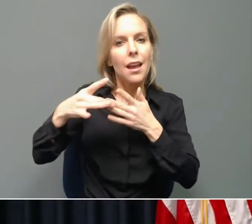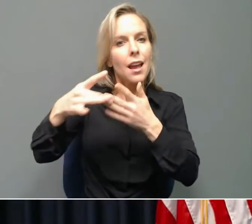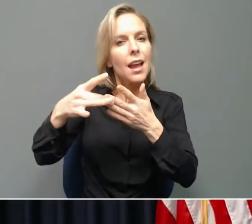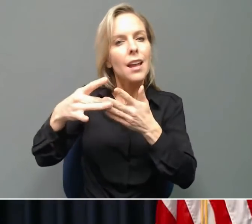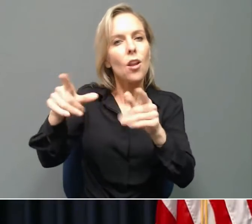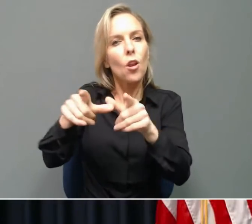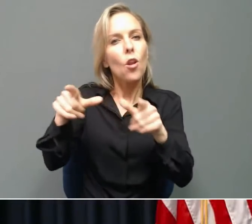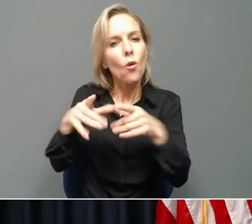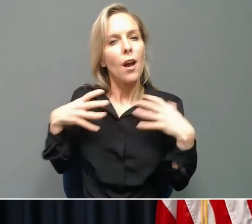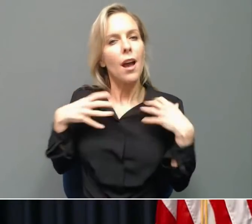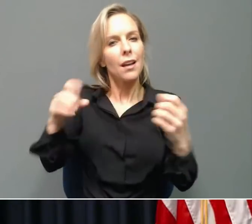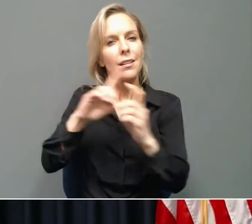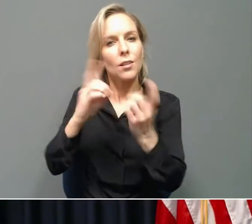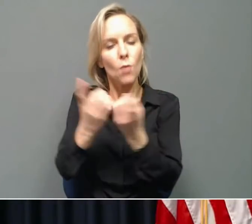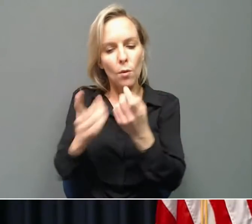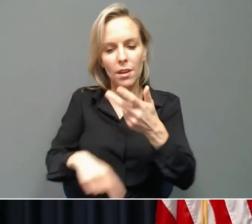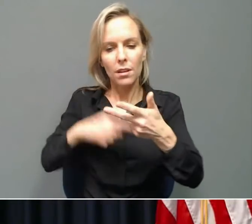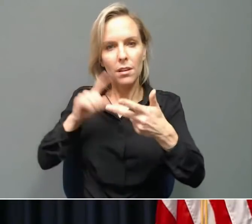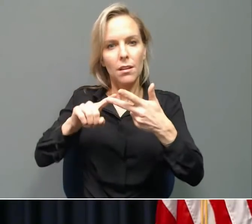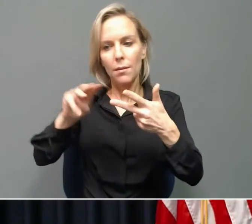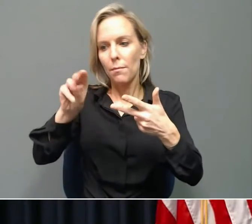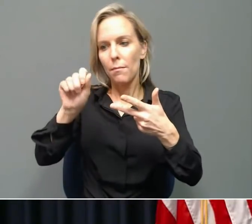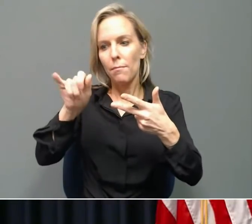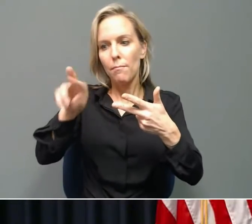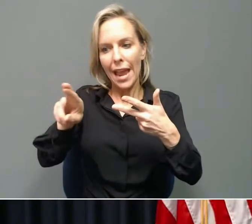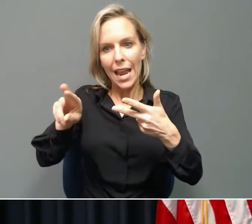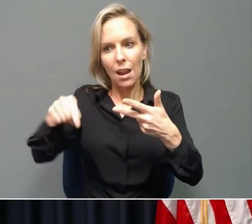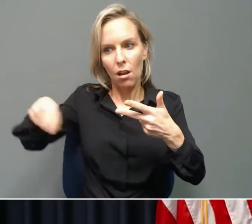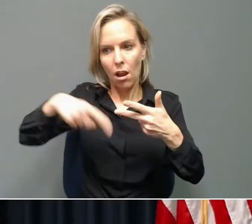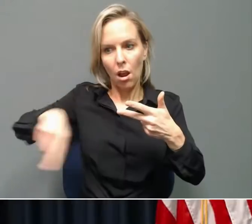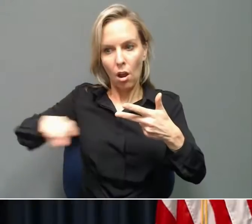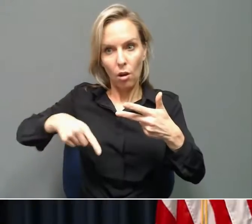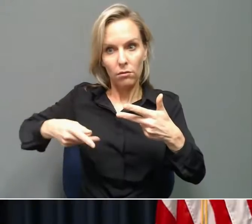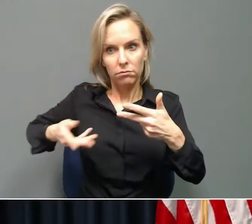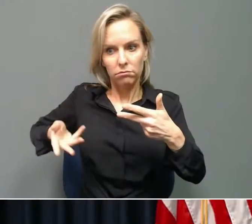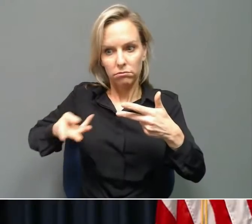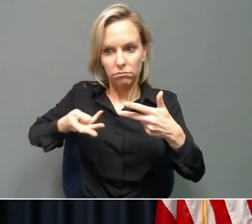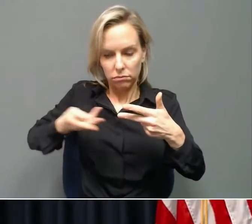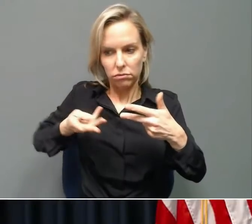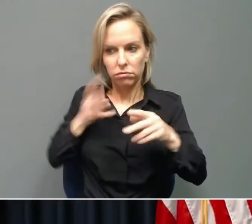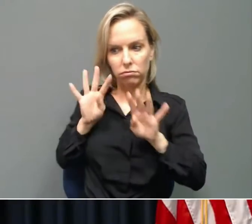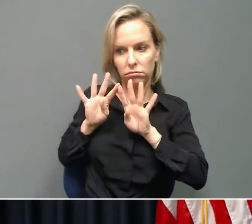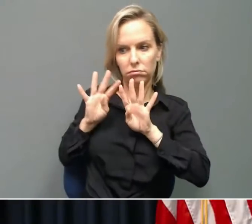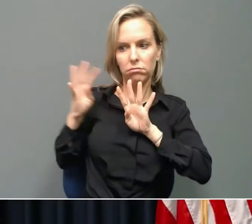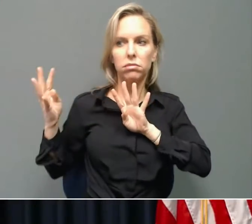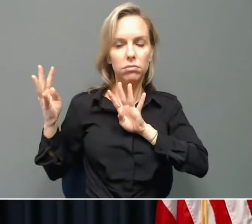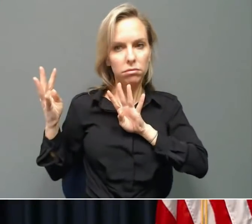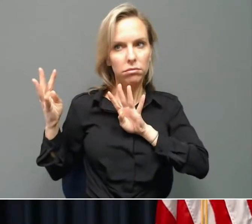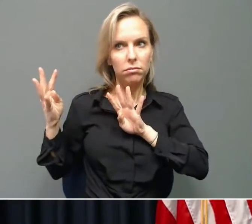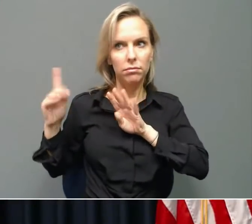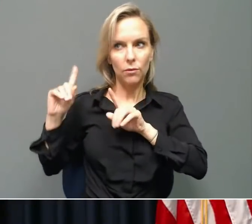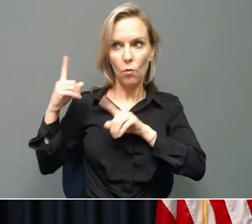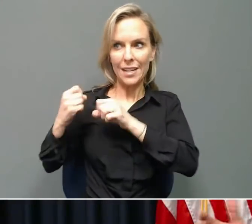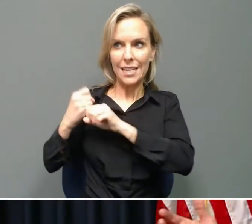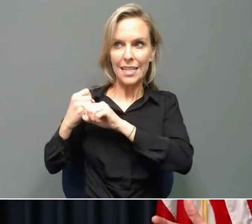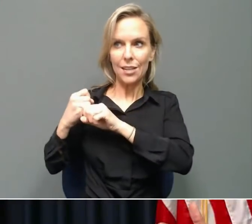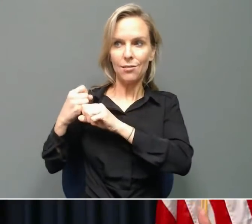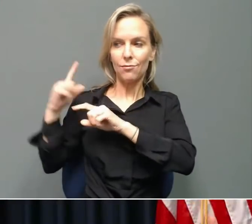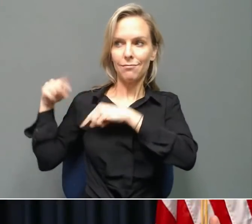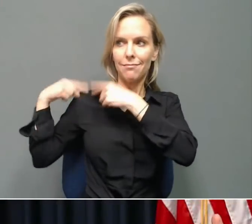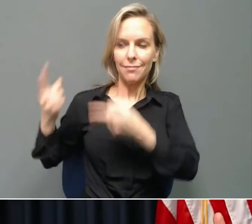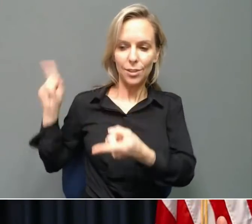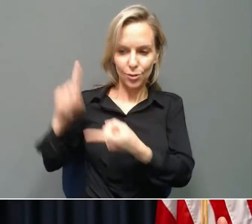standing right here with me. And to go where we were from that day, from the newspaper editor, putting